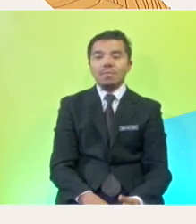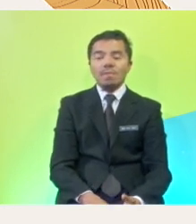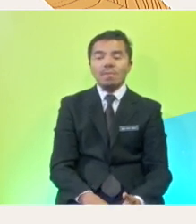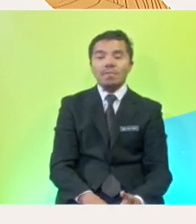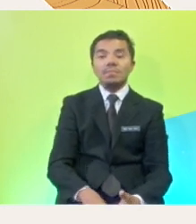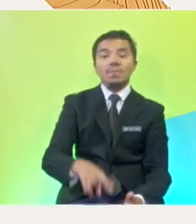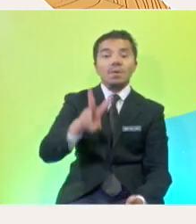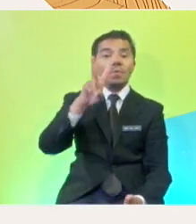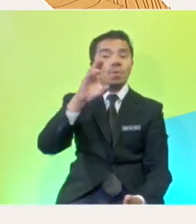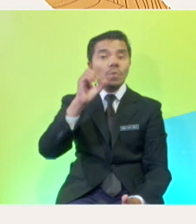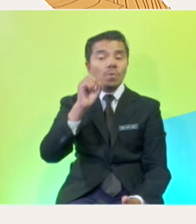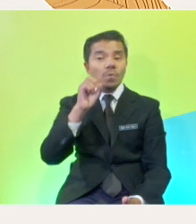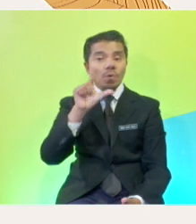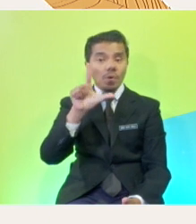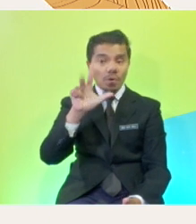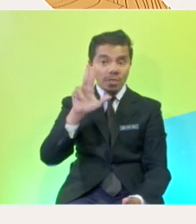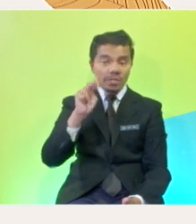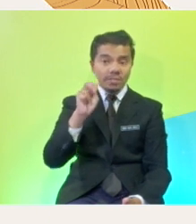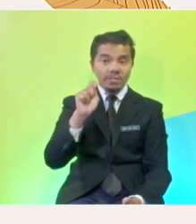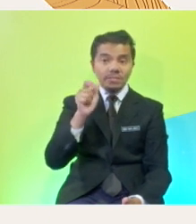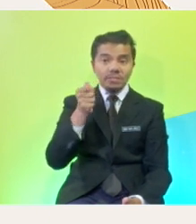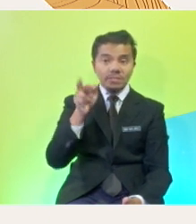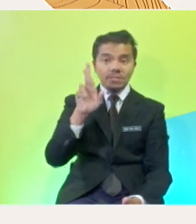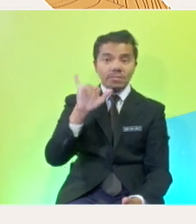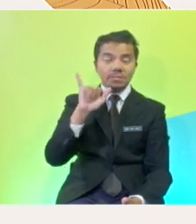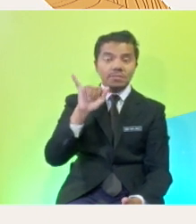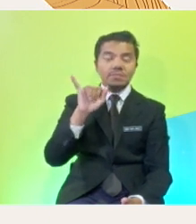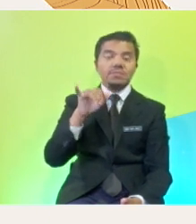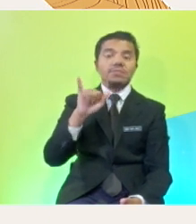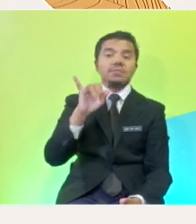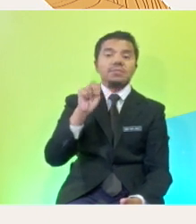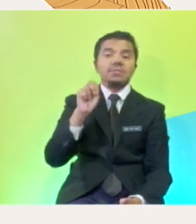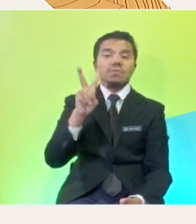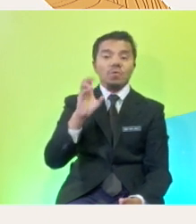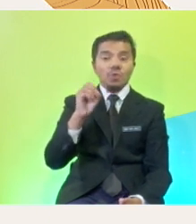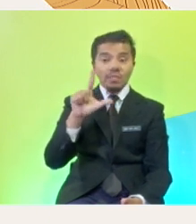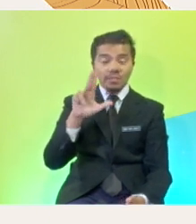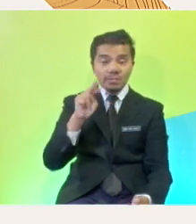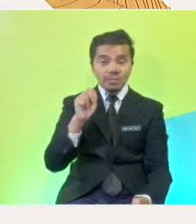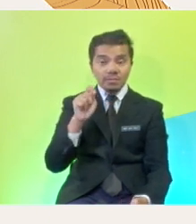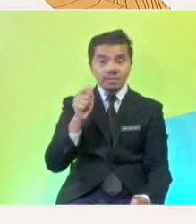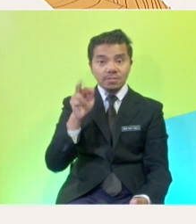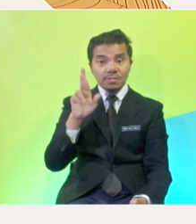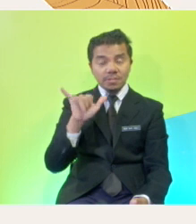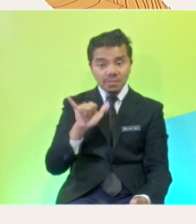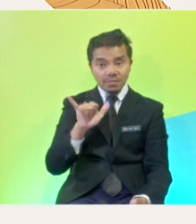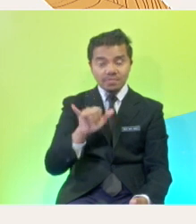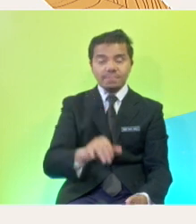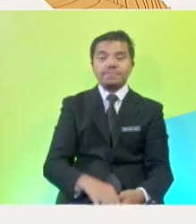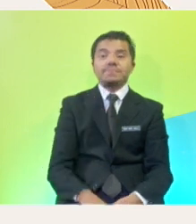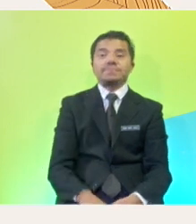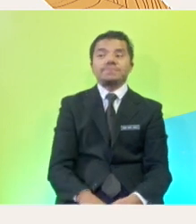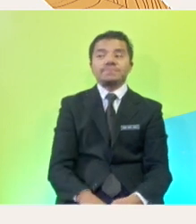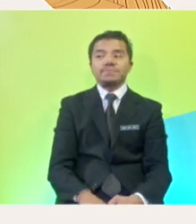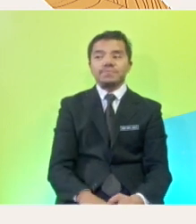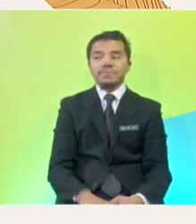it coordinates both voluntary and involuntary actions. I see. Yeah, what is voluntary,